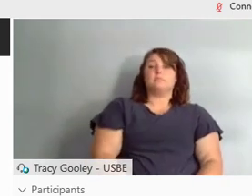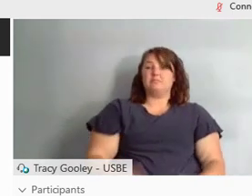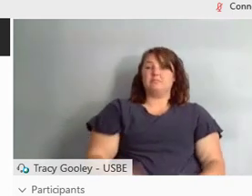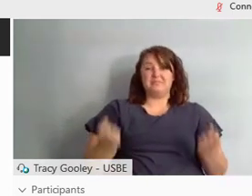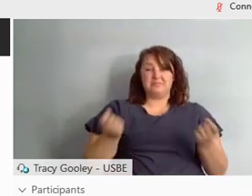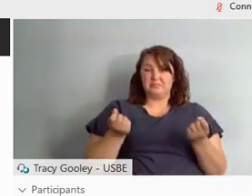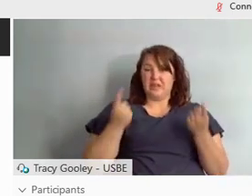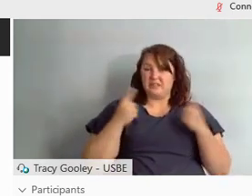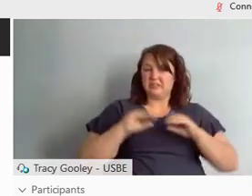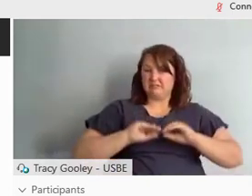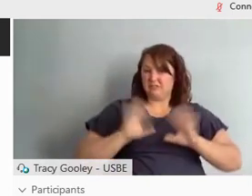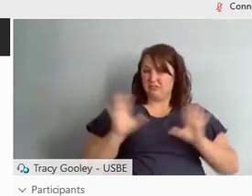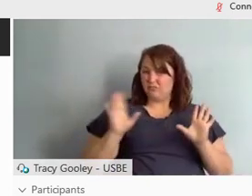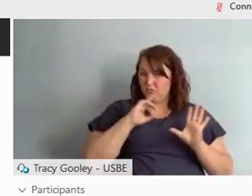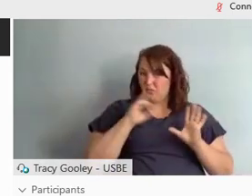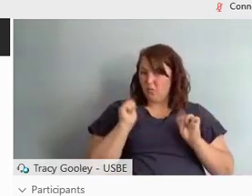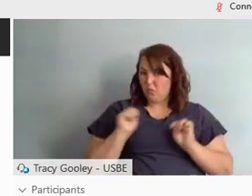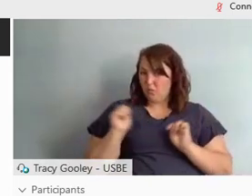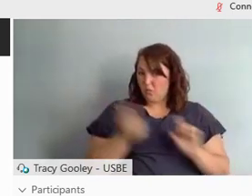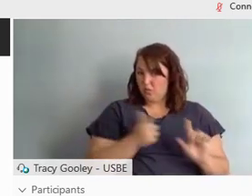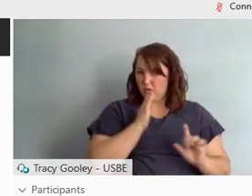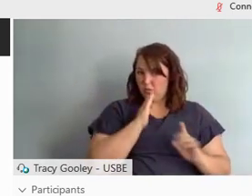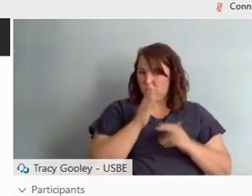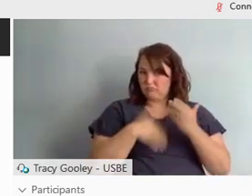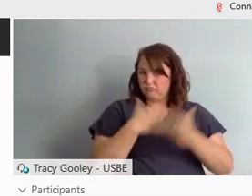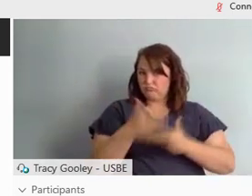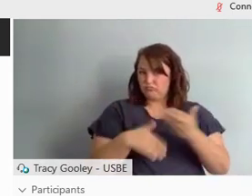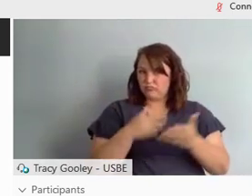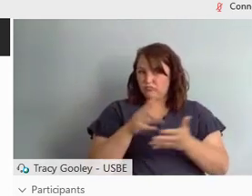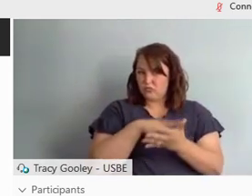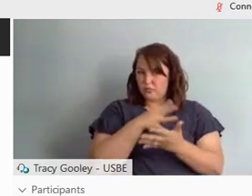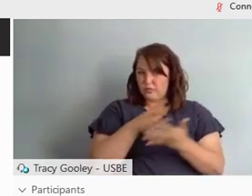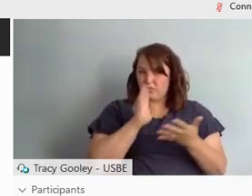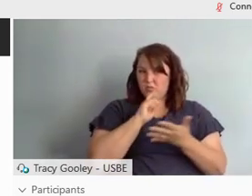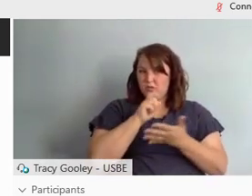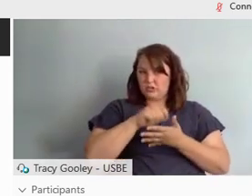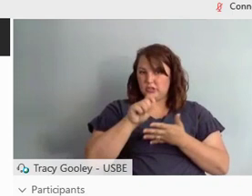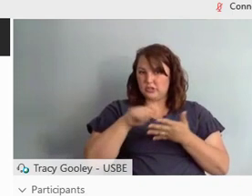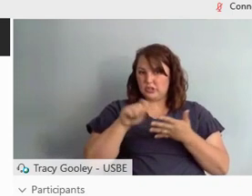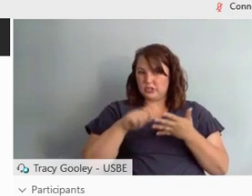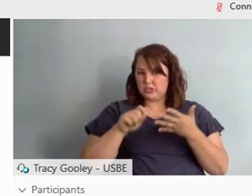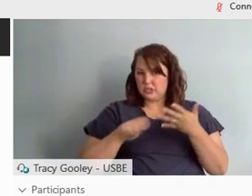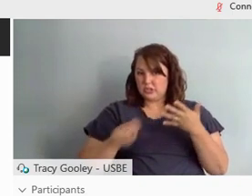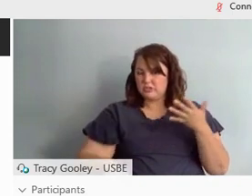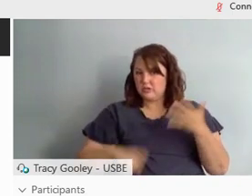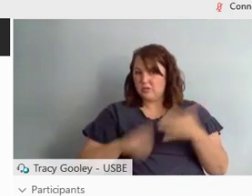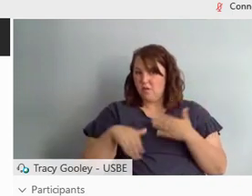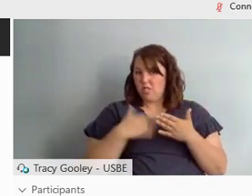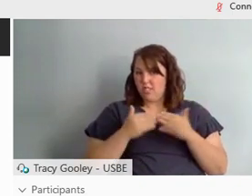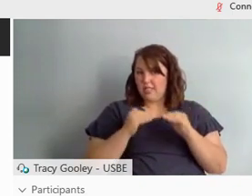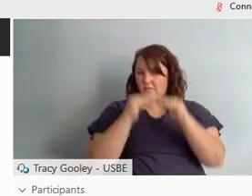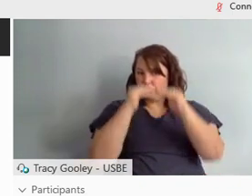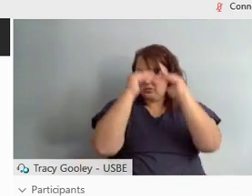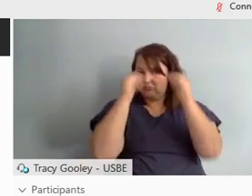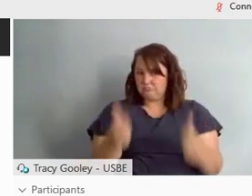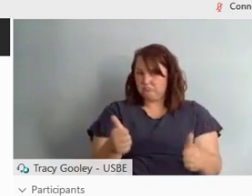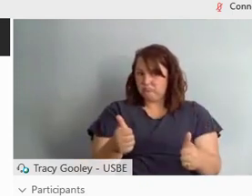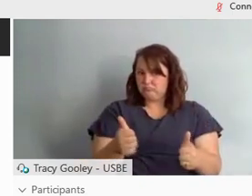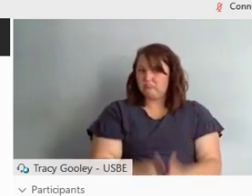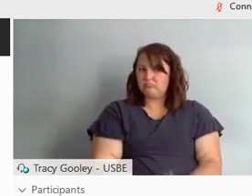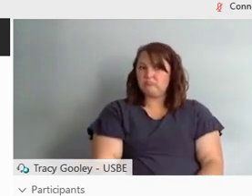that make sense to everybody how you're going to go through that rubric and mark those performance levels and where your kids are